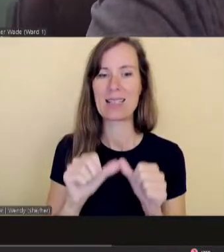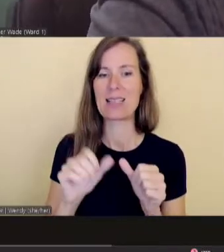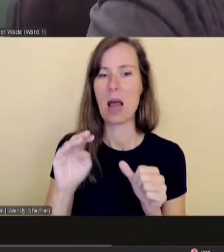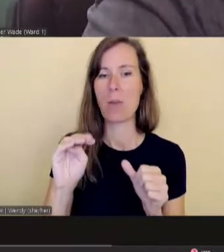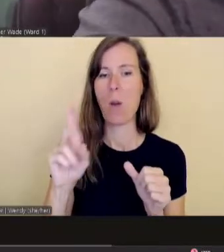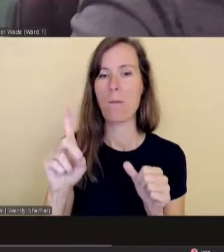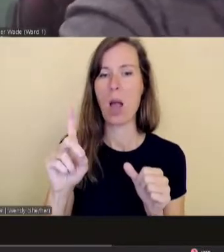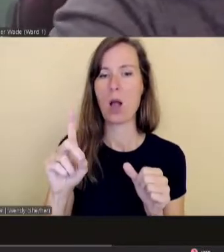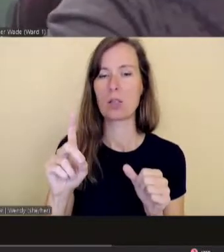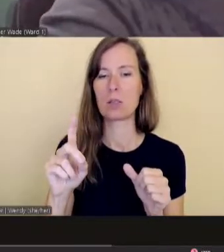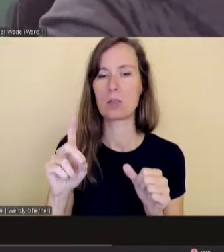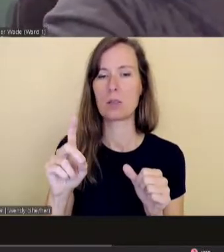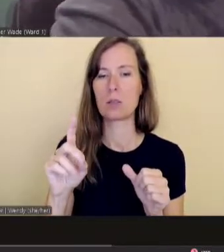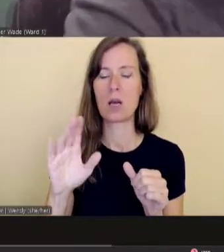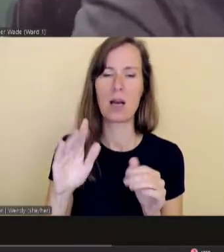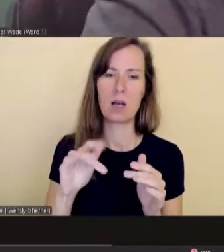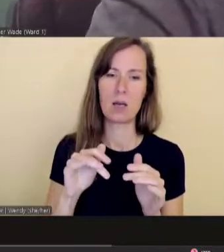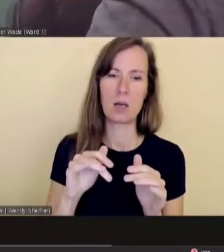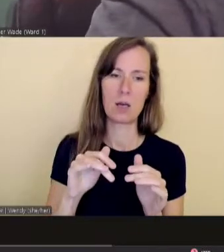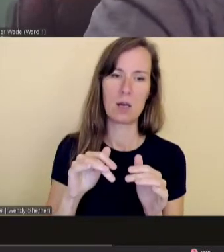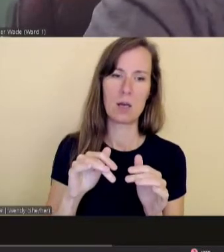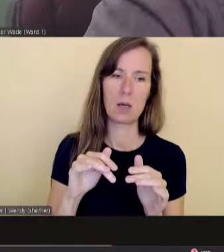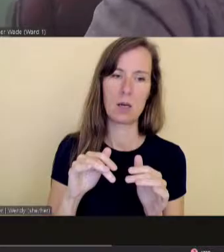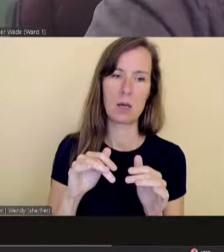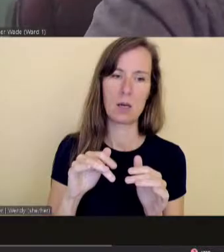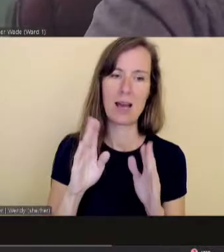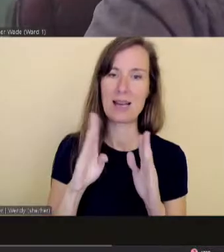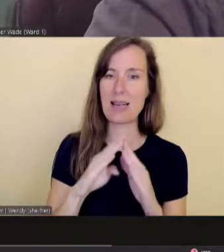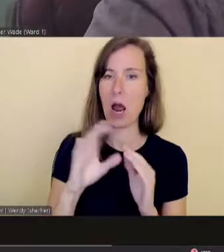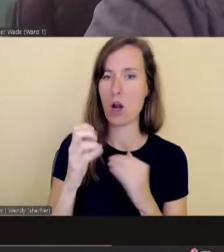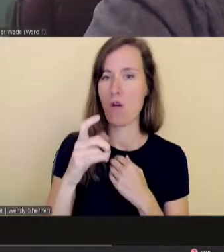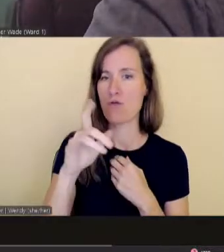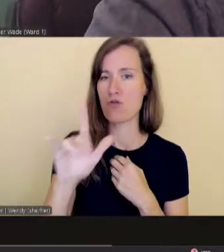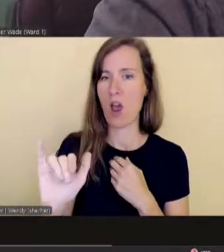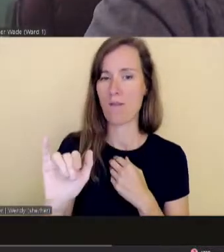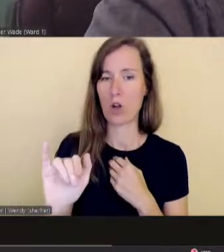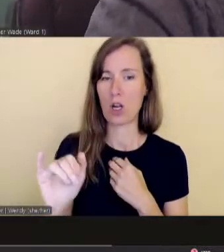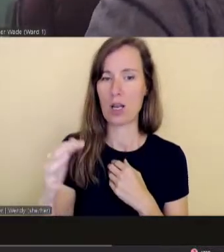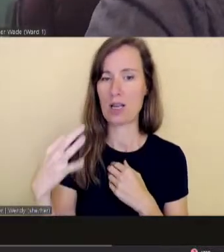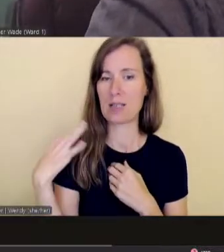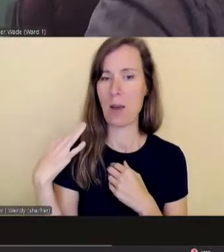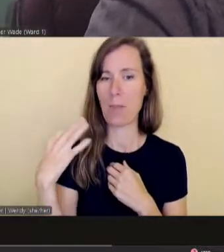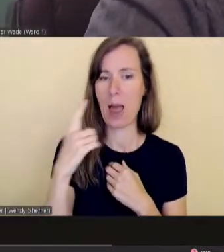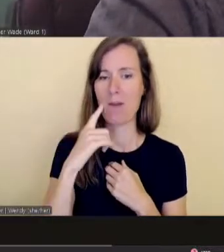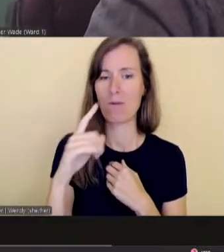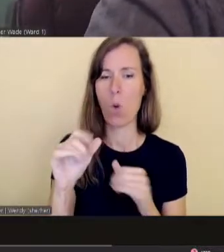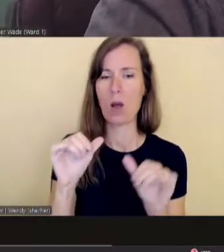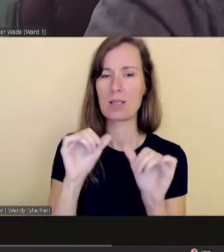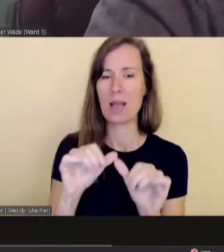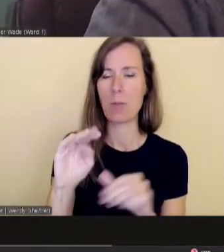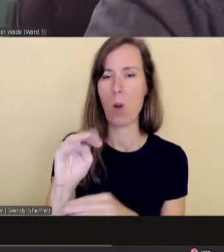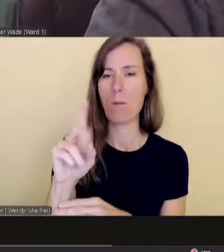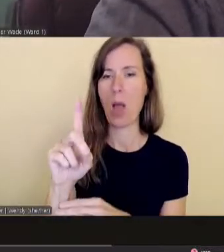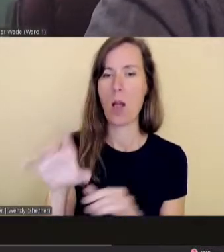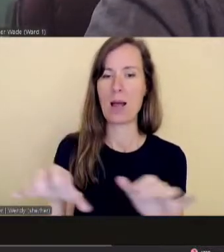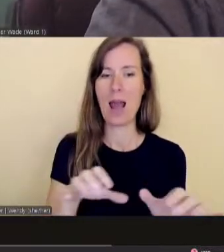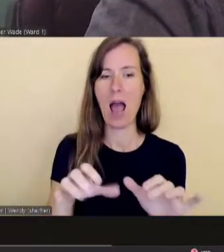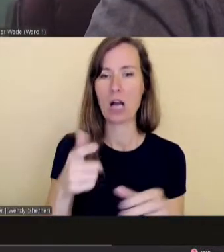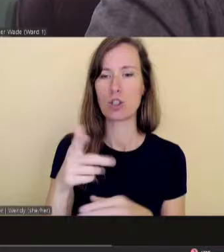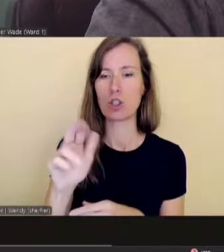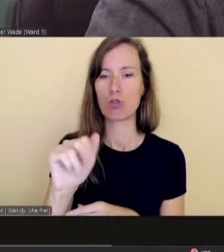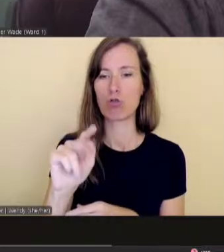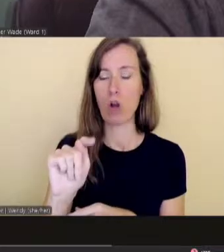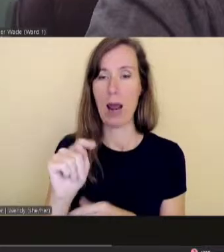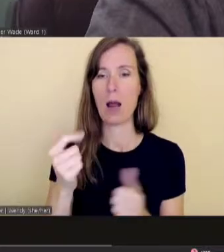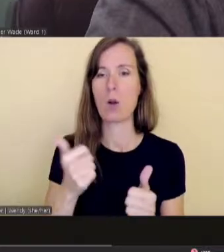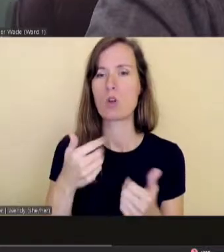Grant, the town of Cheverly has applied for the Sustainable Maryland Action Grant, which will allow us to continue